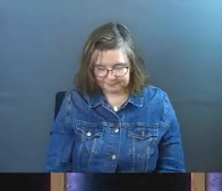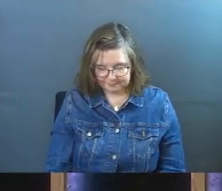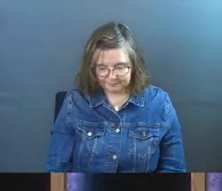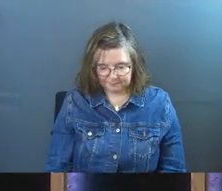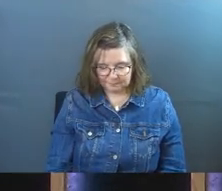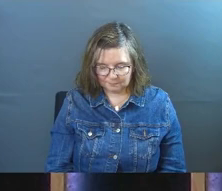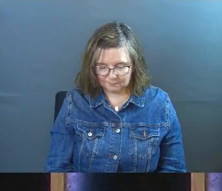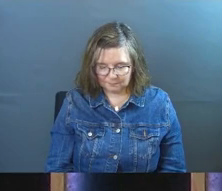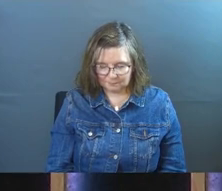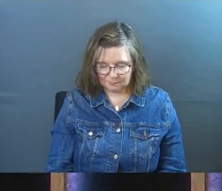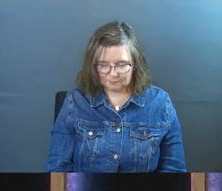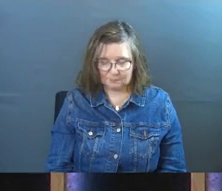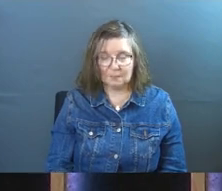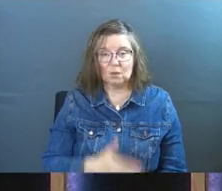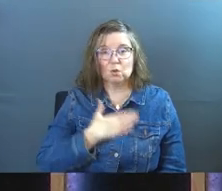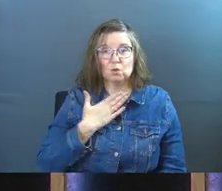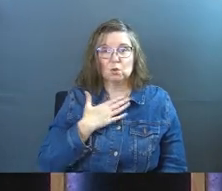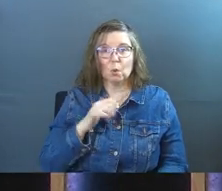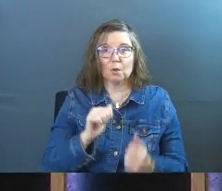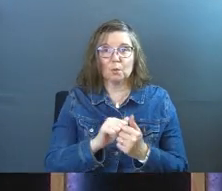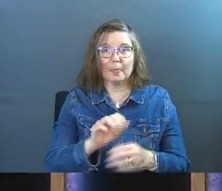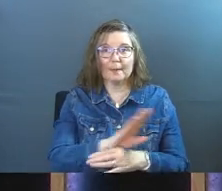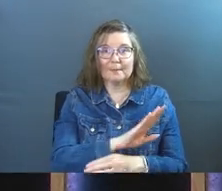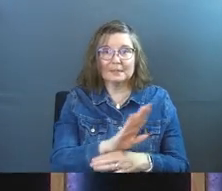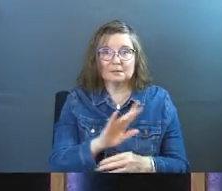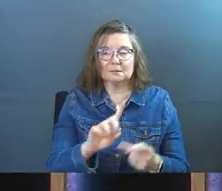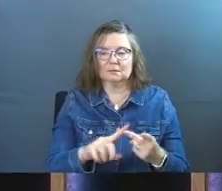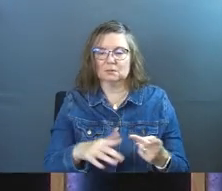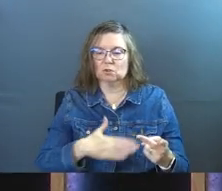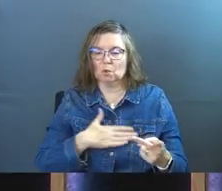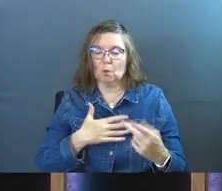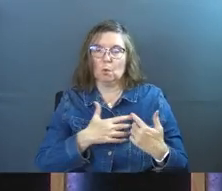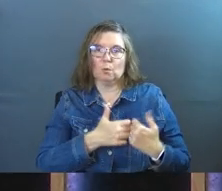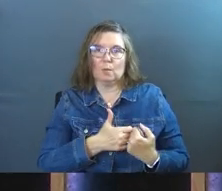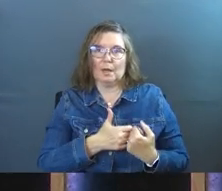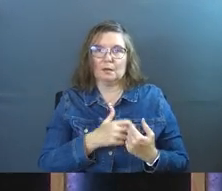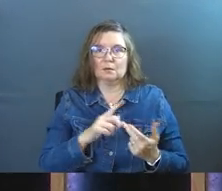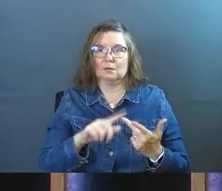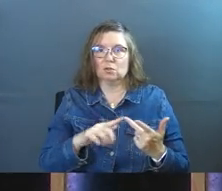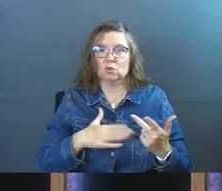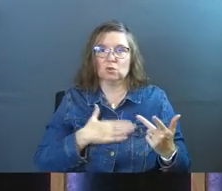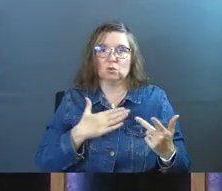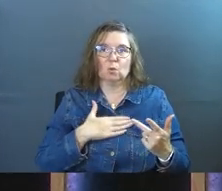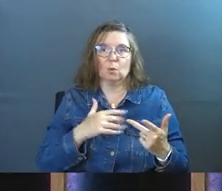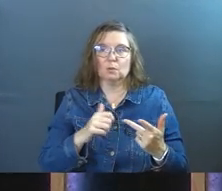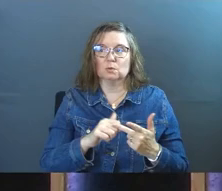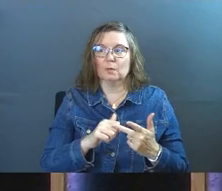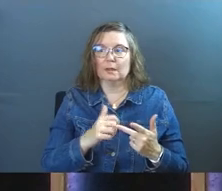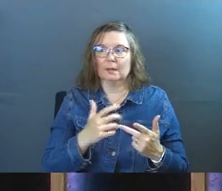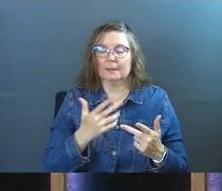Your joy's in your business. Your joy's in this romantic partner. Your joy is